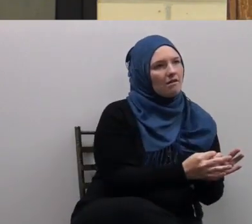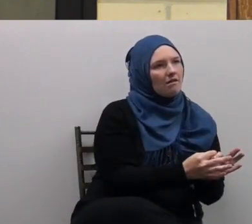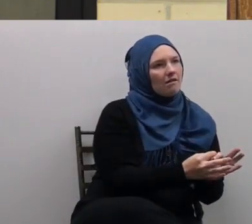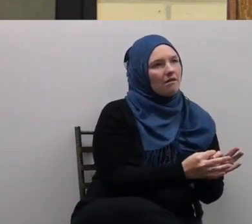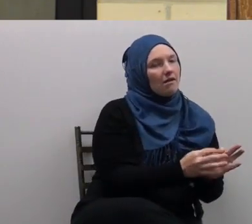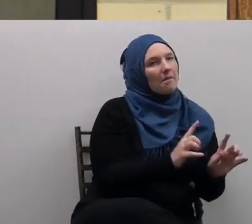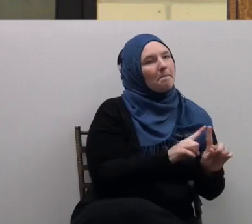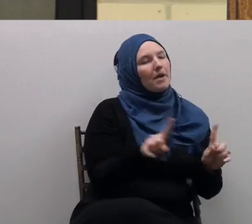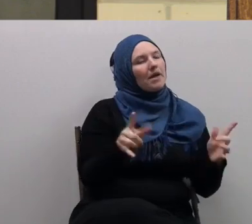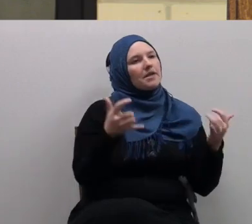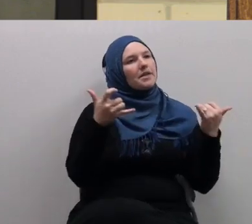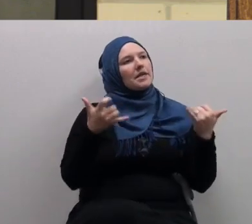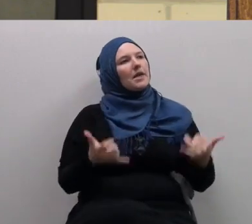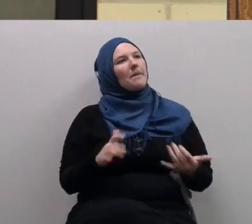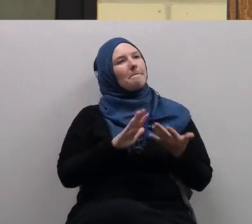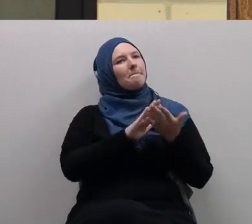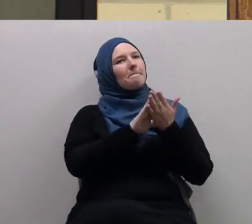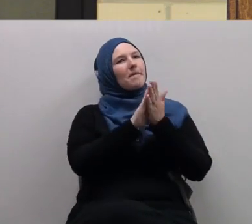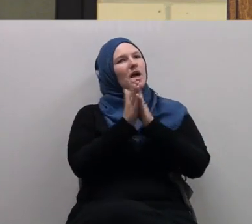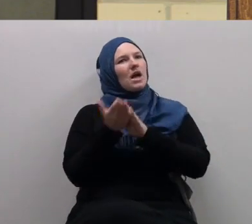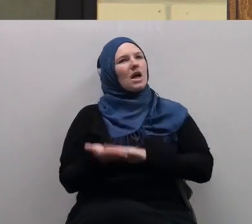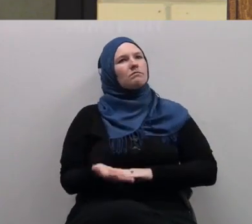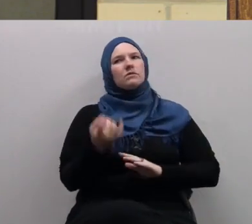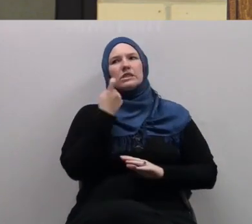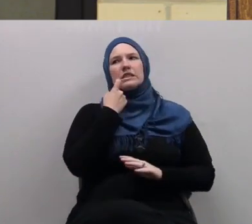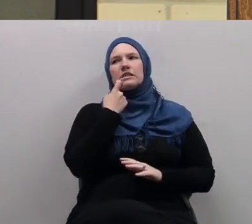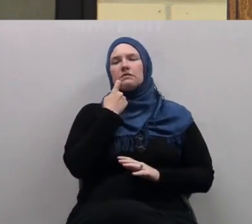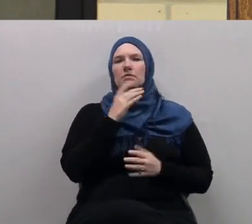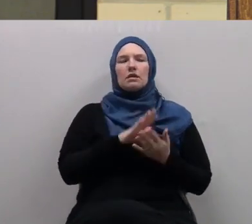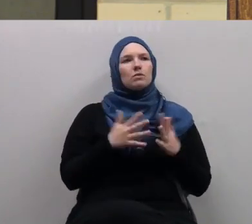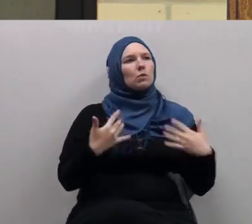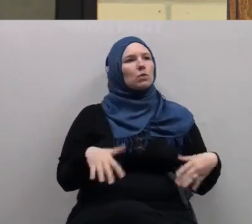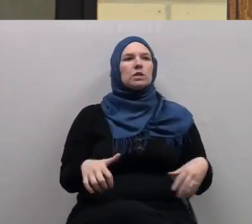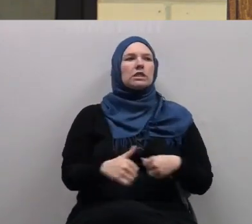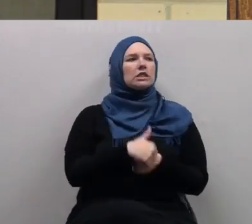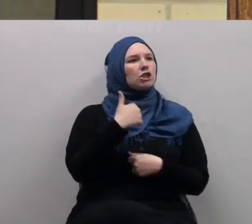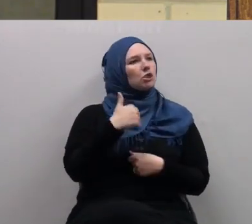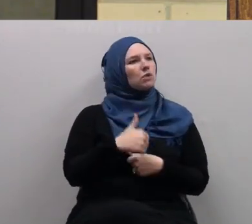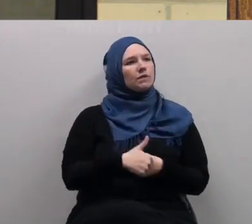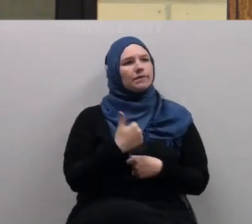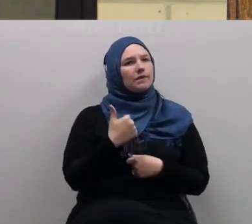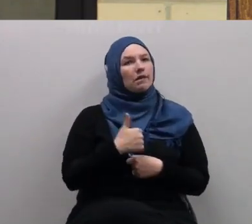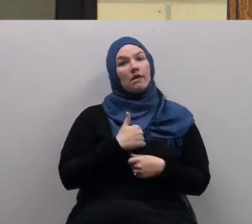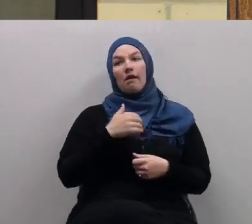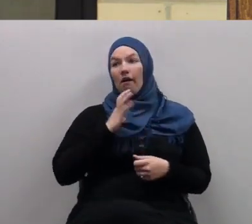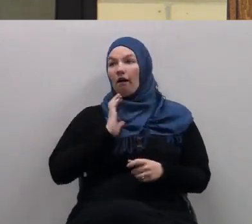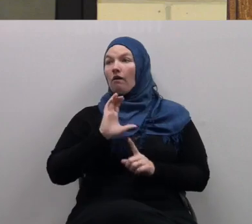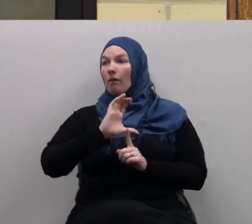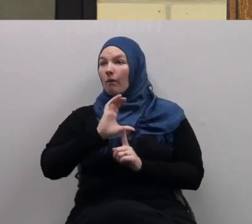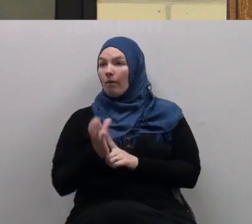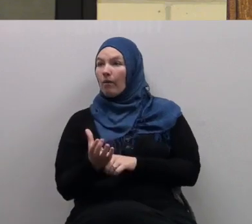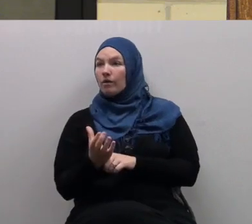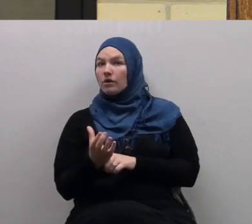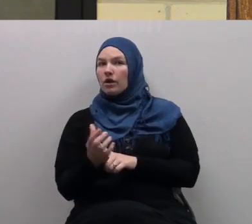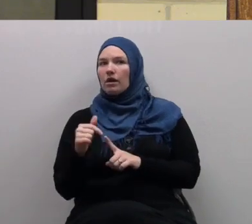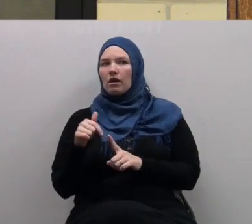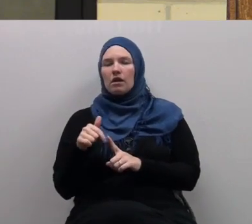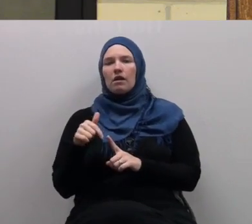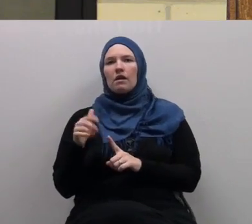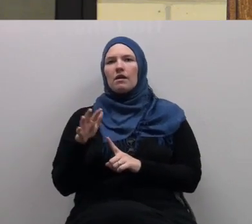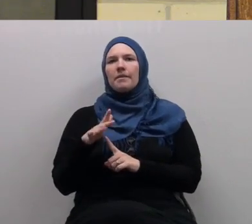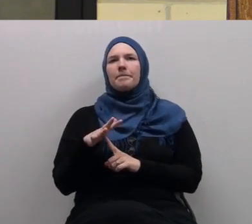But now it became lately very dangerous, because even our culture has been